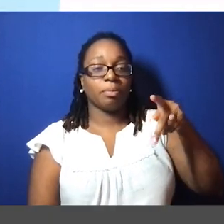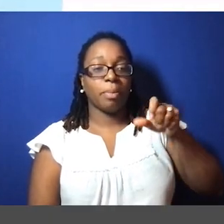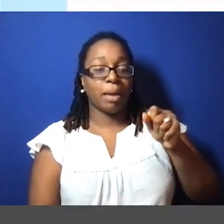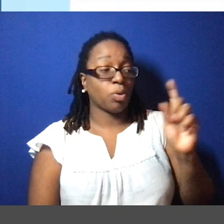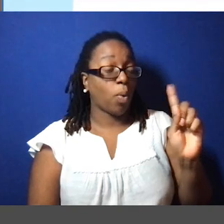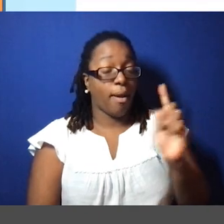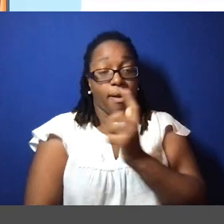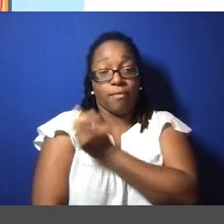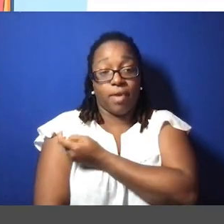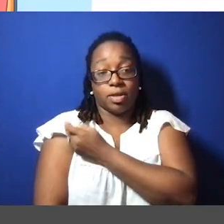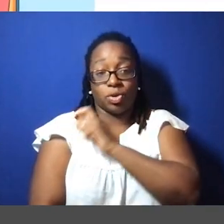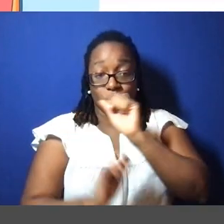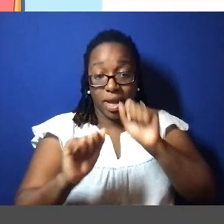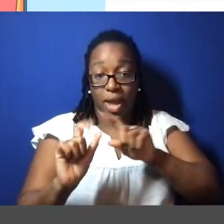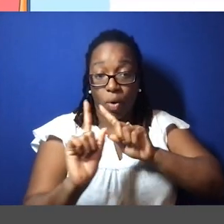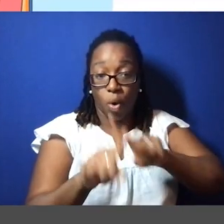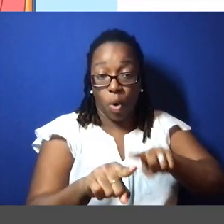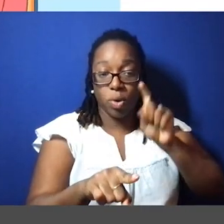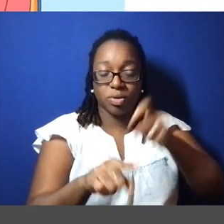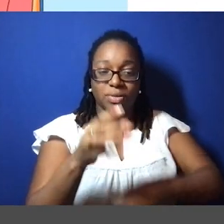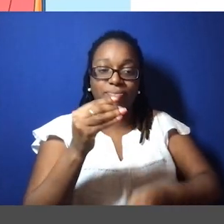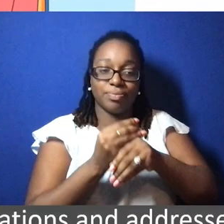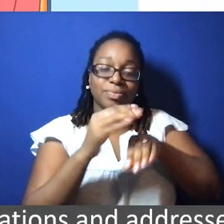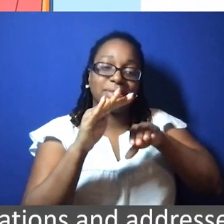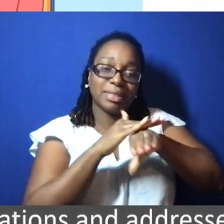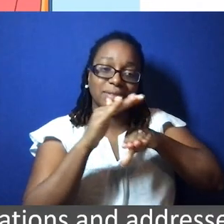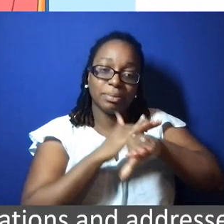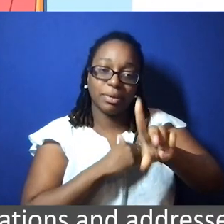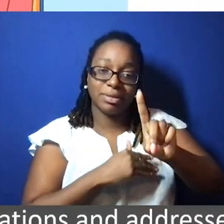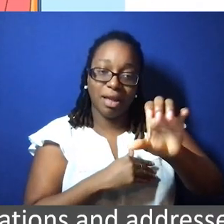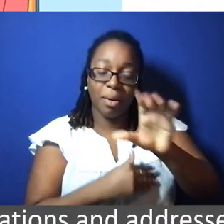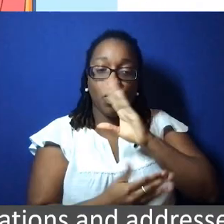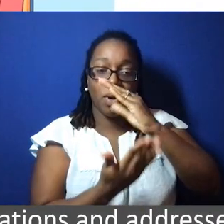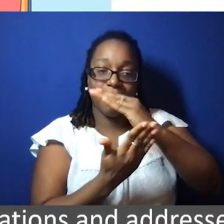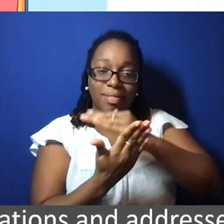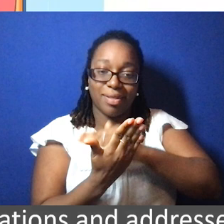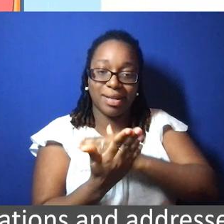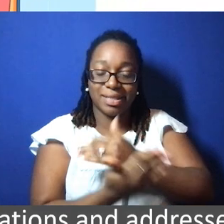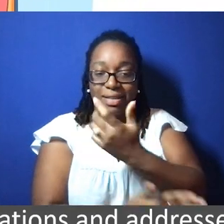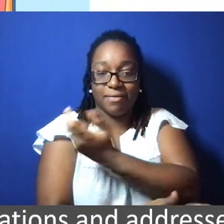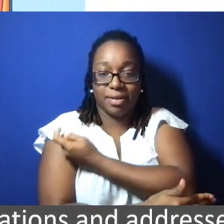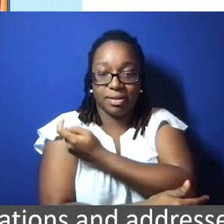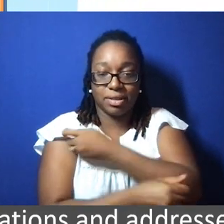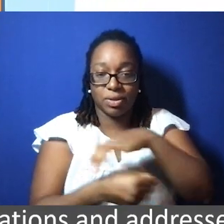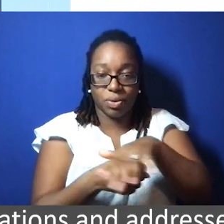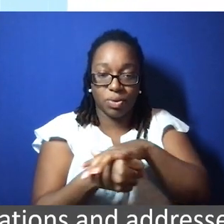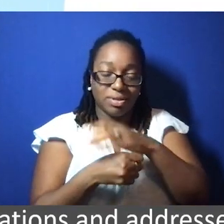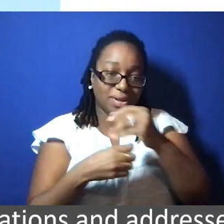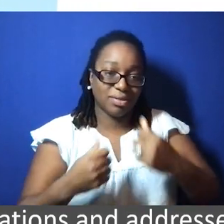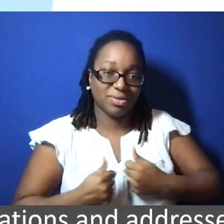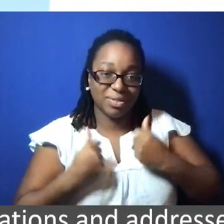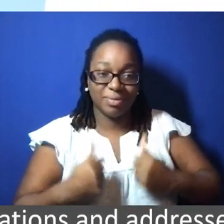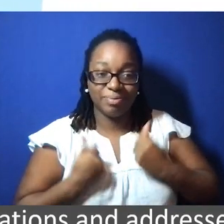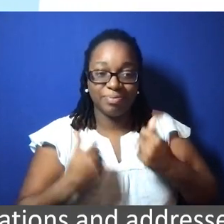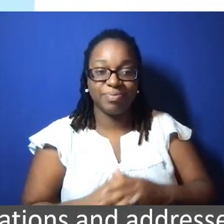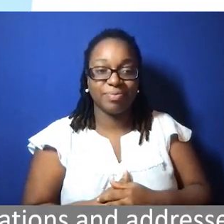Maps of vaccination clinics should be accompanied by an accessible document that lists out the vaccine locations